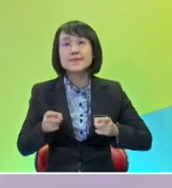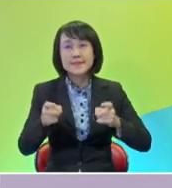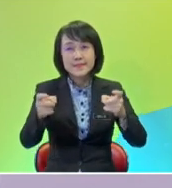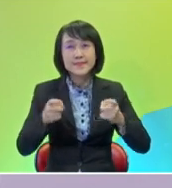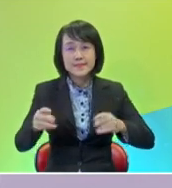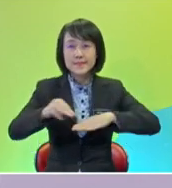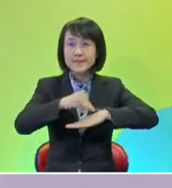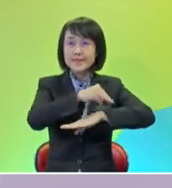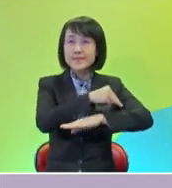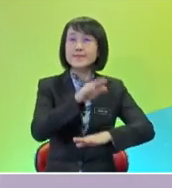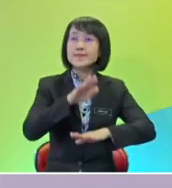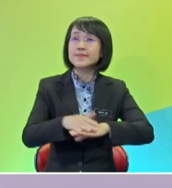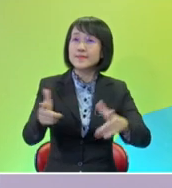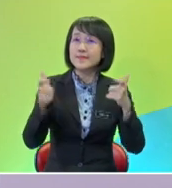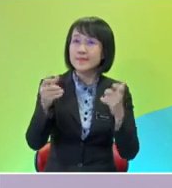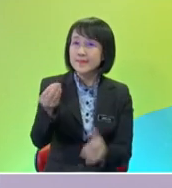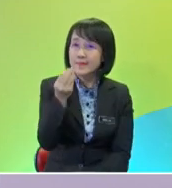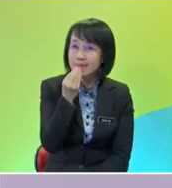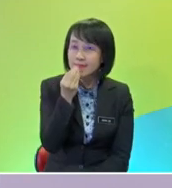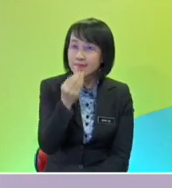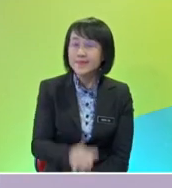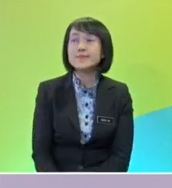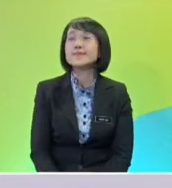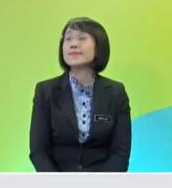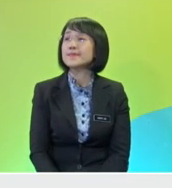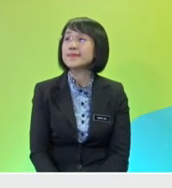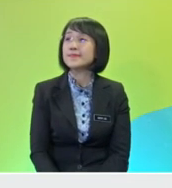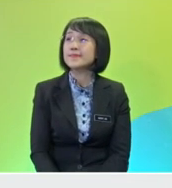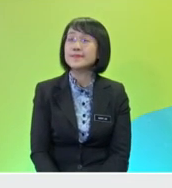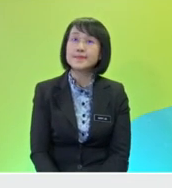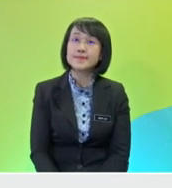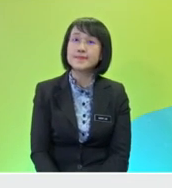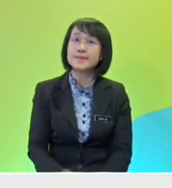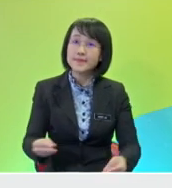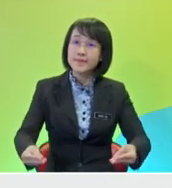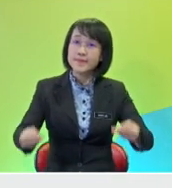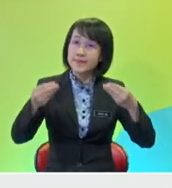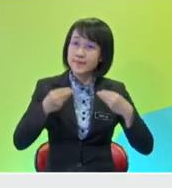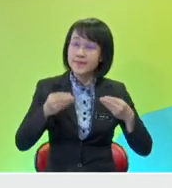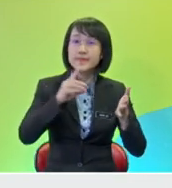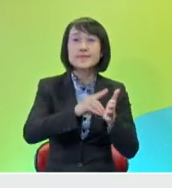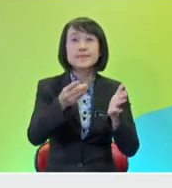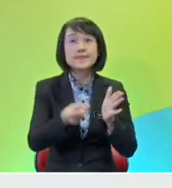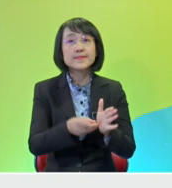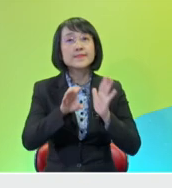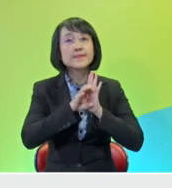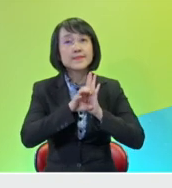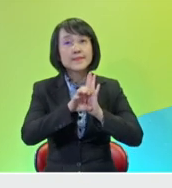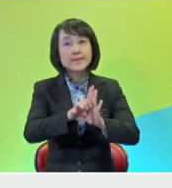map on fast food. As you can see there, you need to give me the definition, the examples,